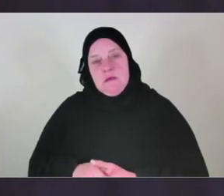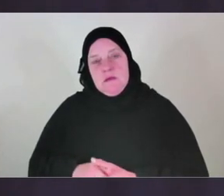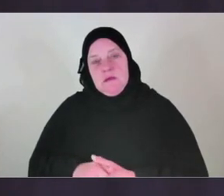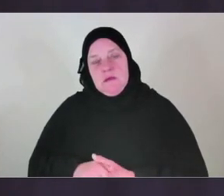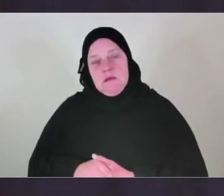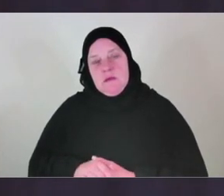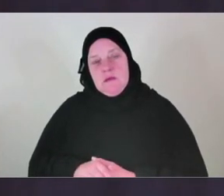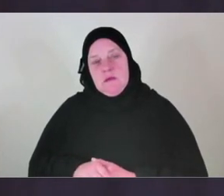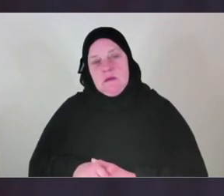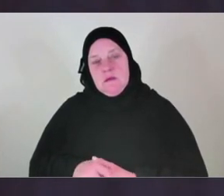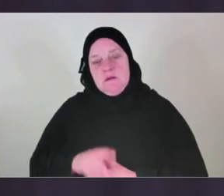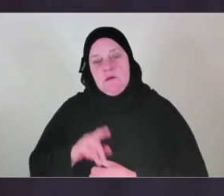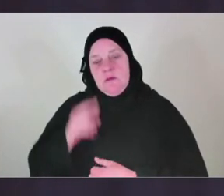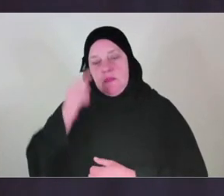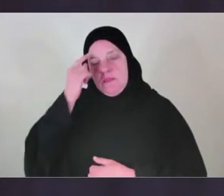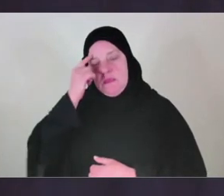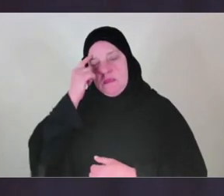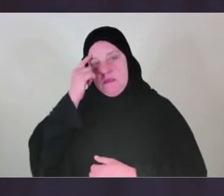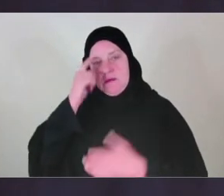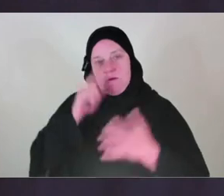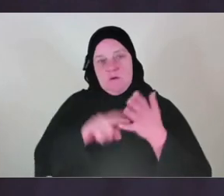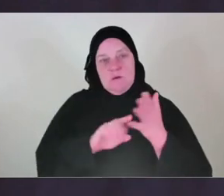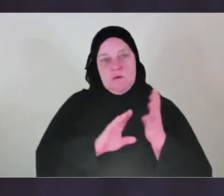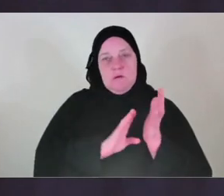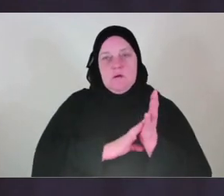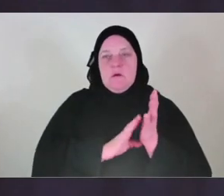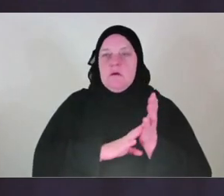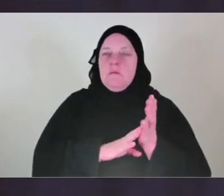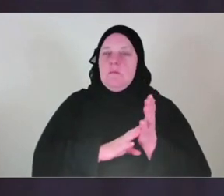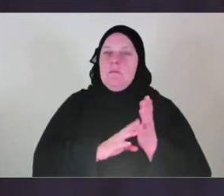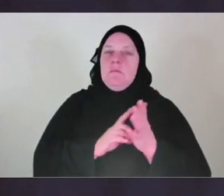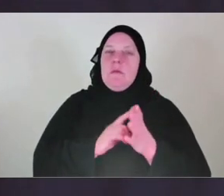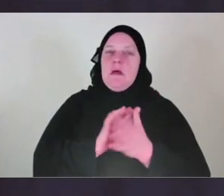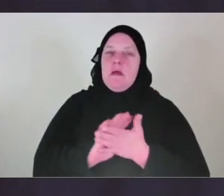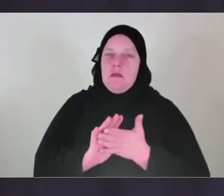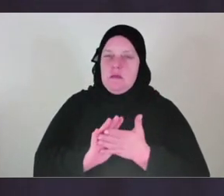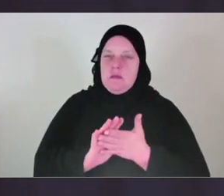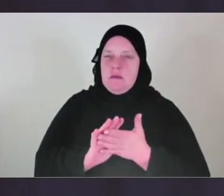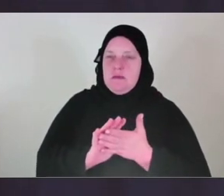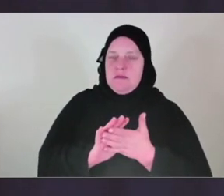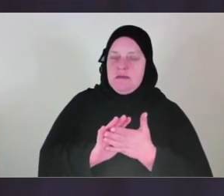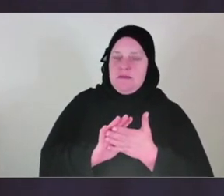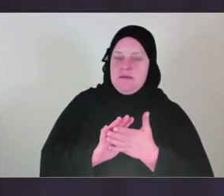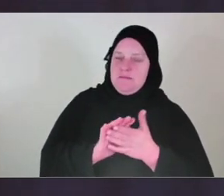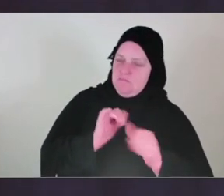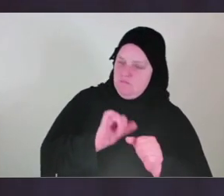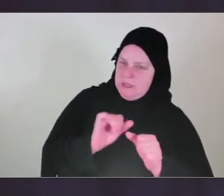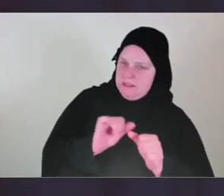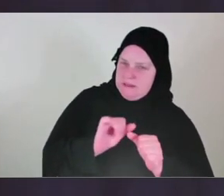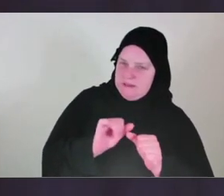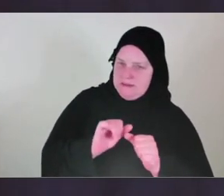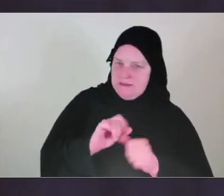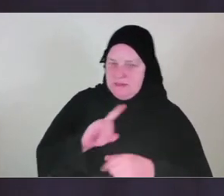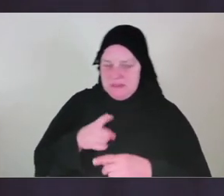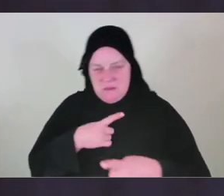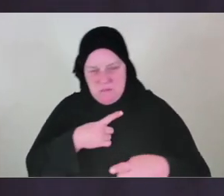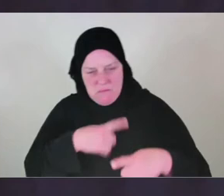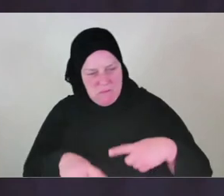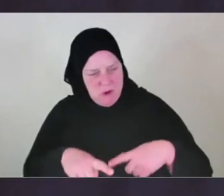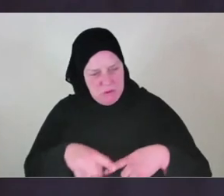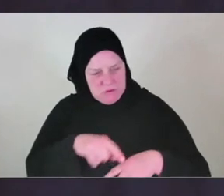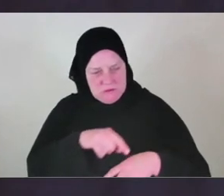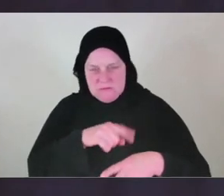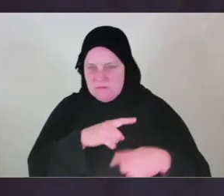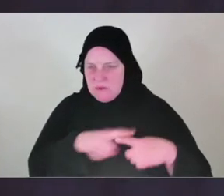again, just to keep this in mind, to push the idea through to them. And then Yahya says to